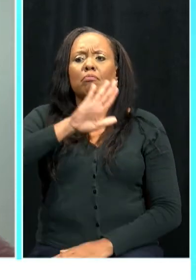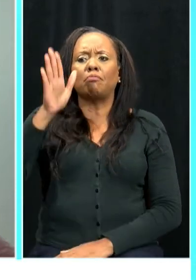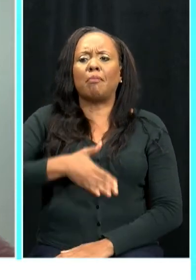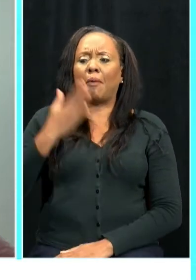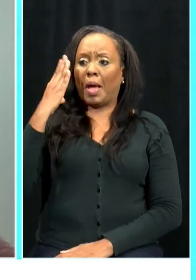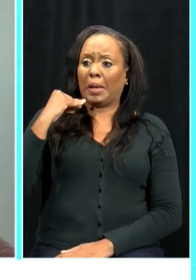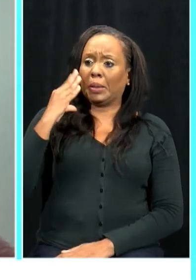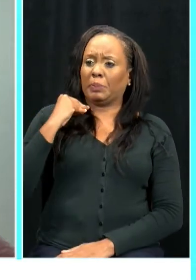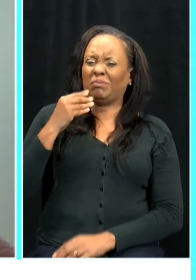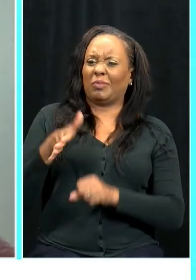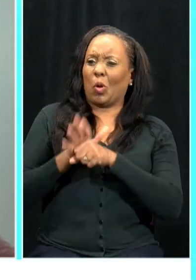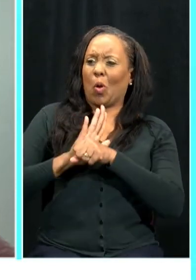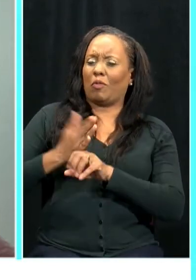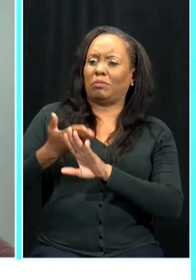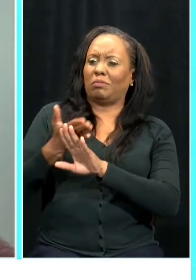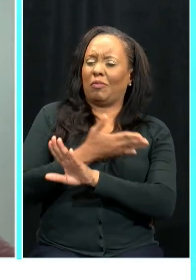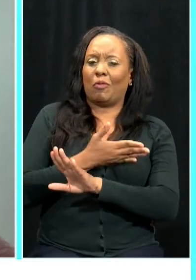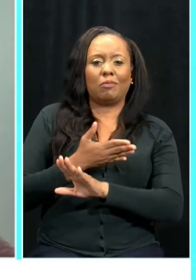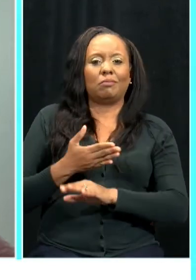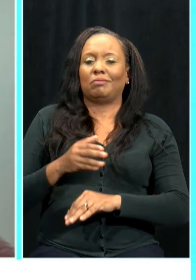this COVID-19.